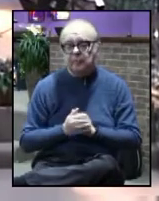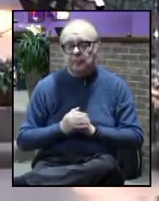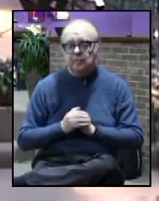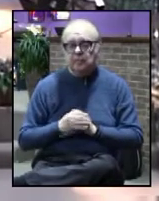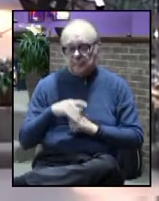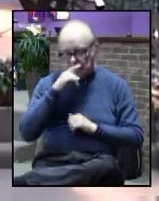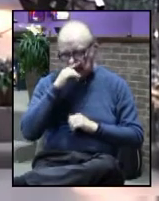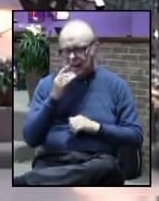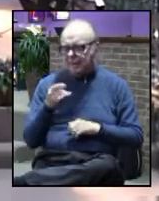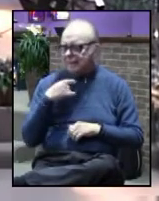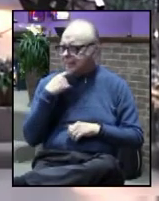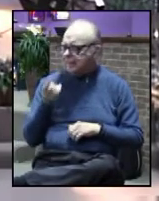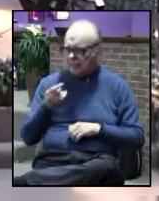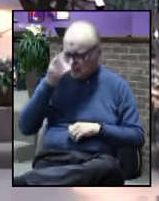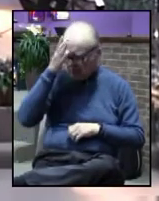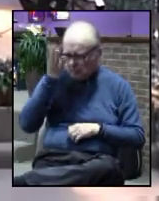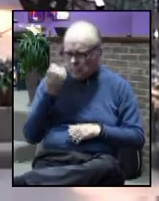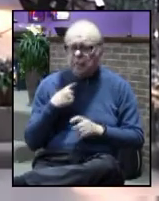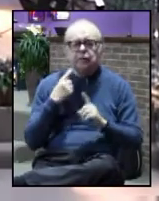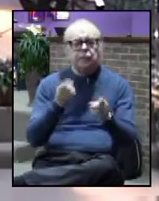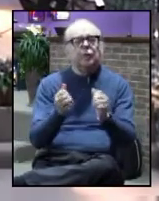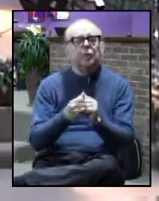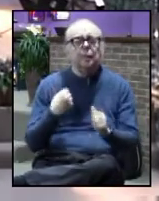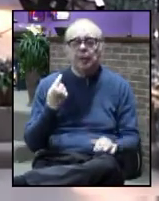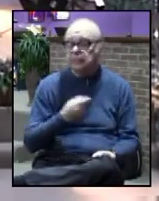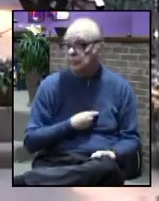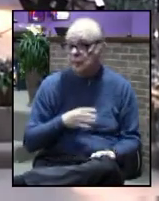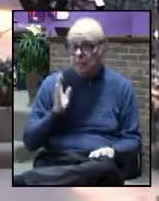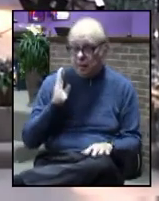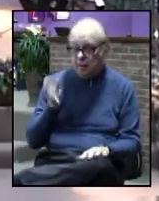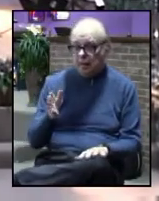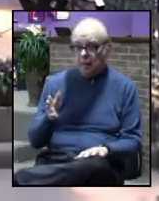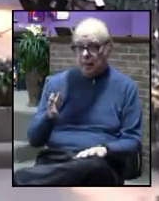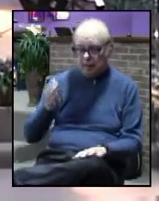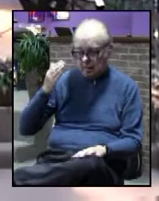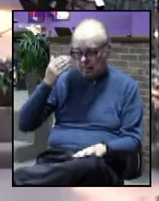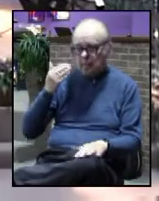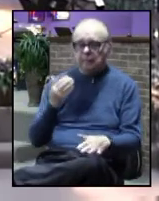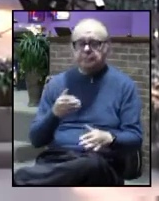And my kids are saying, Dad, why don't you go? Listen, my son's